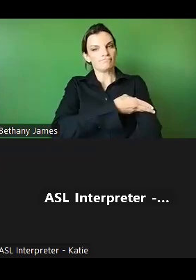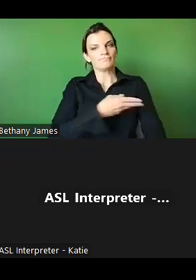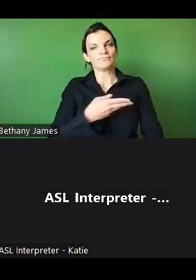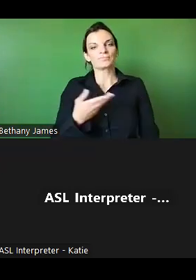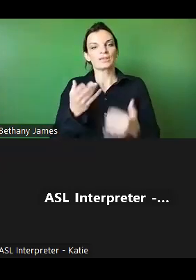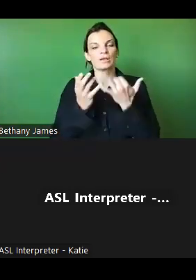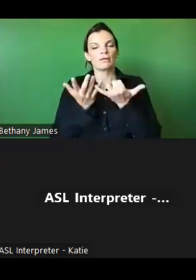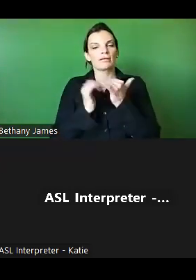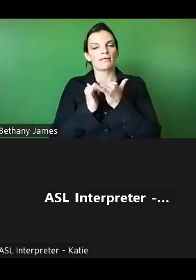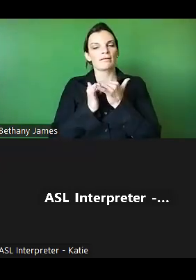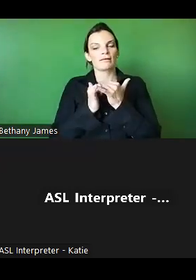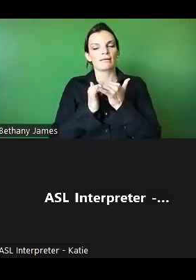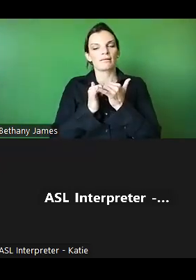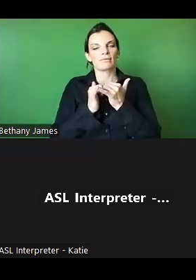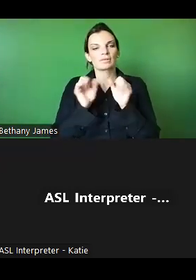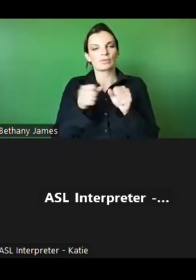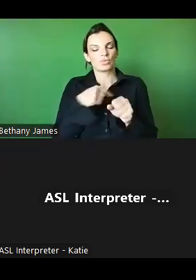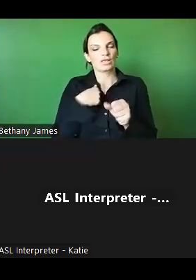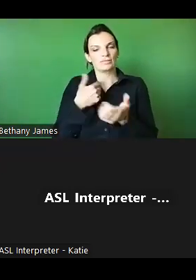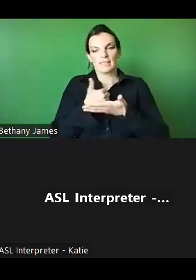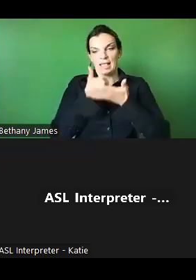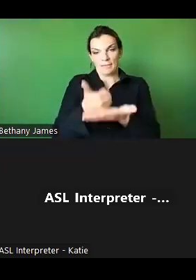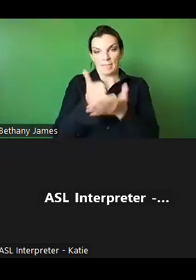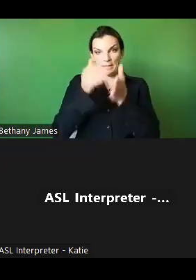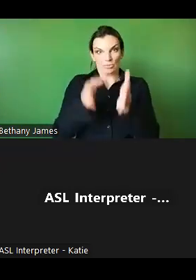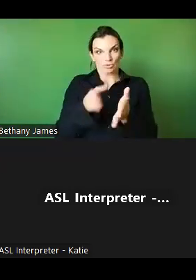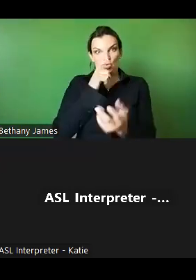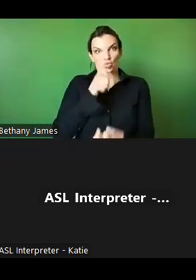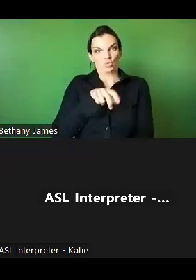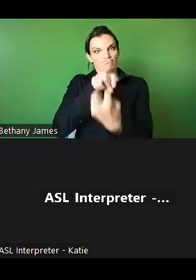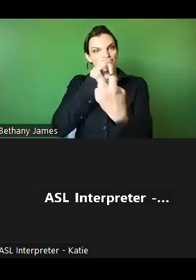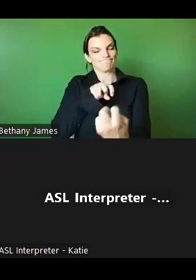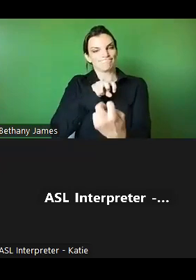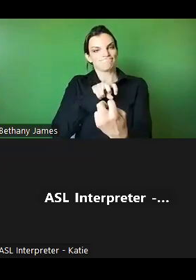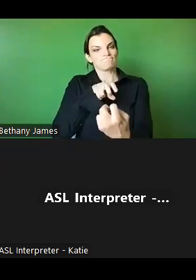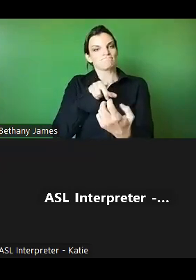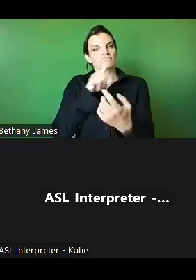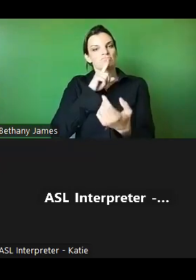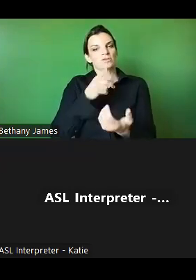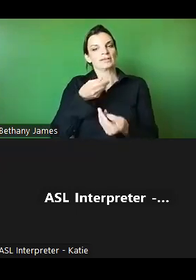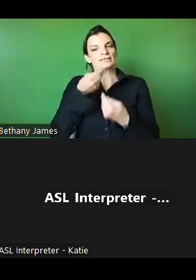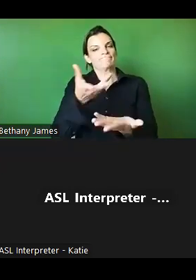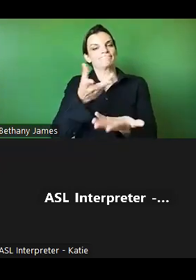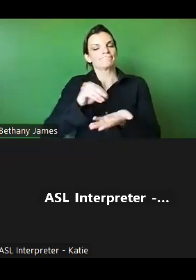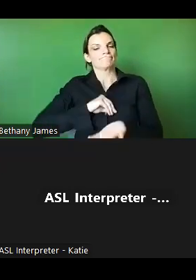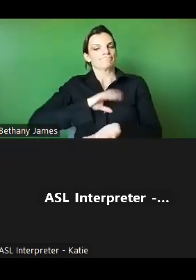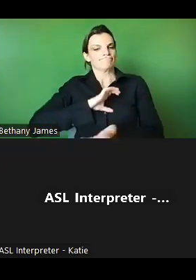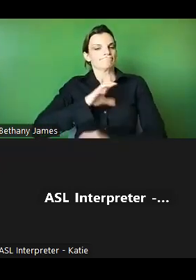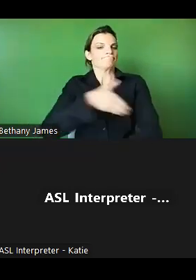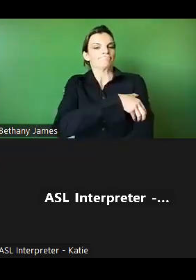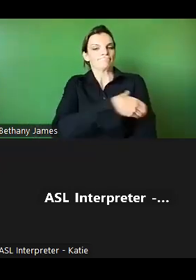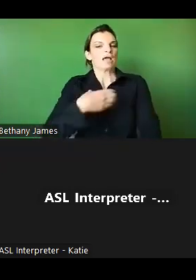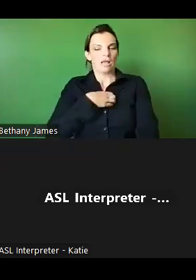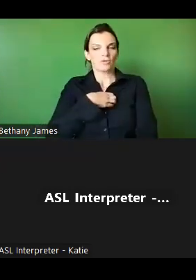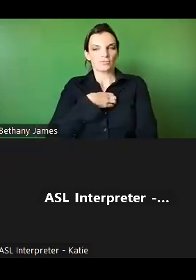can we take from either model to help the person sitting in front of us to build their resilience and self-efficacy. And either model